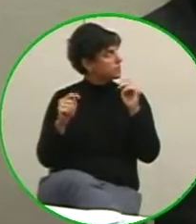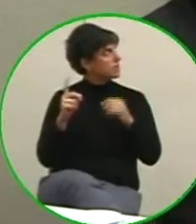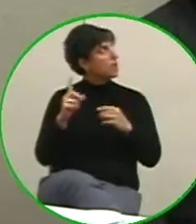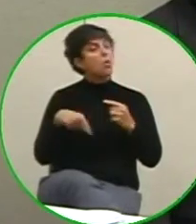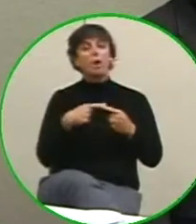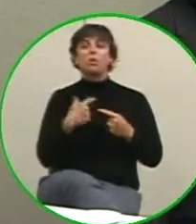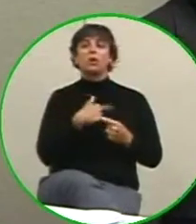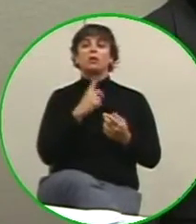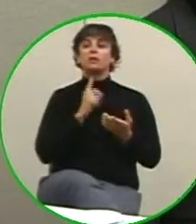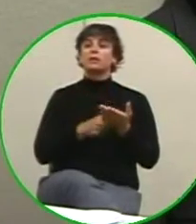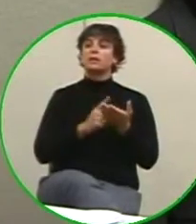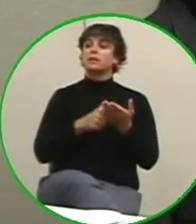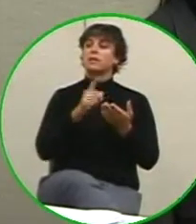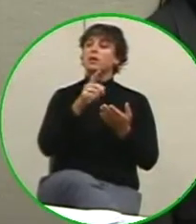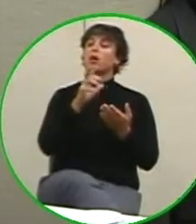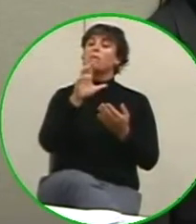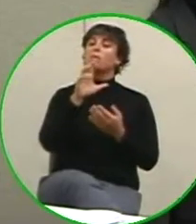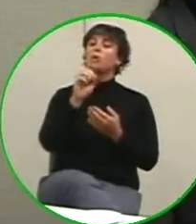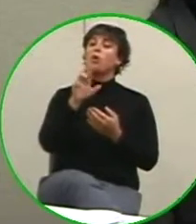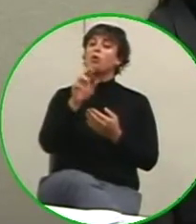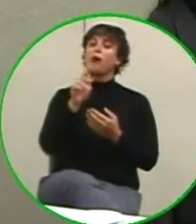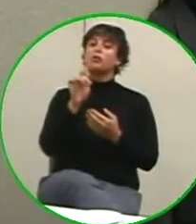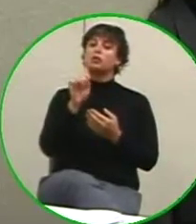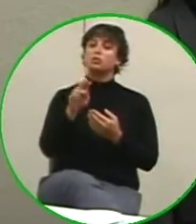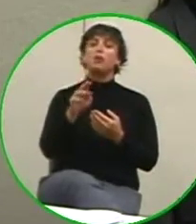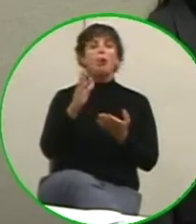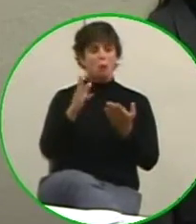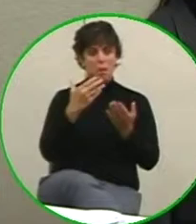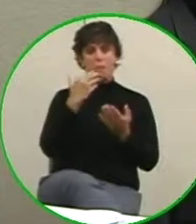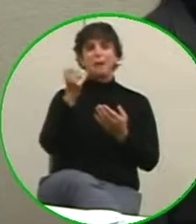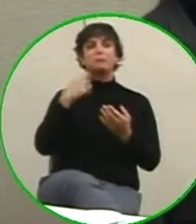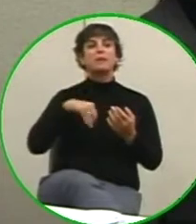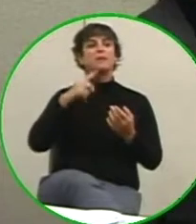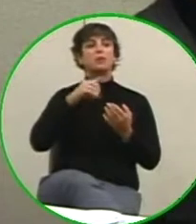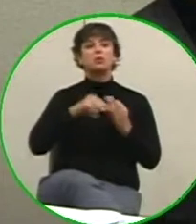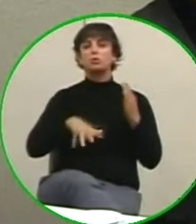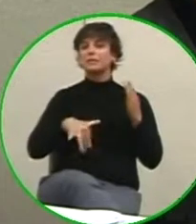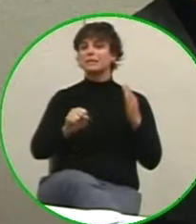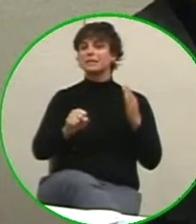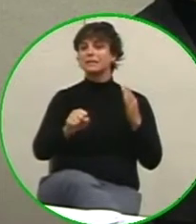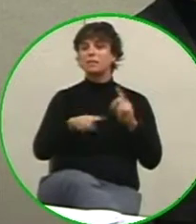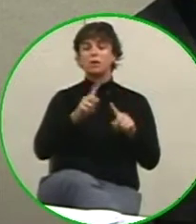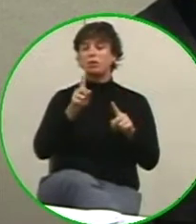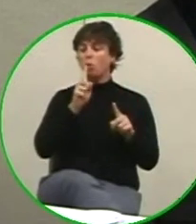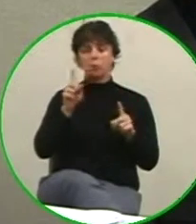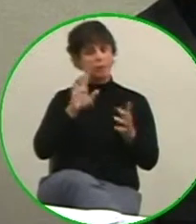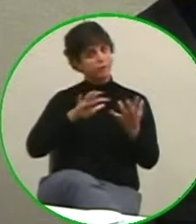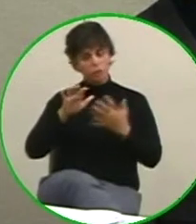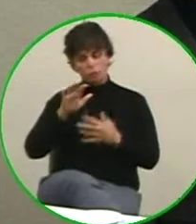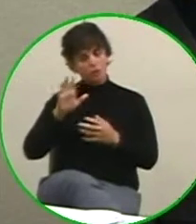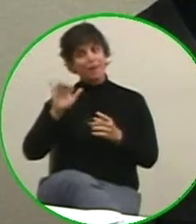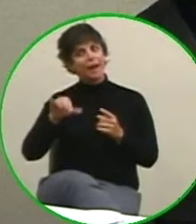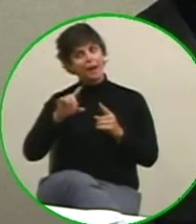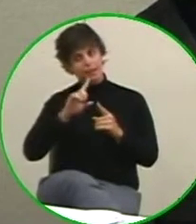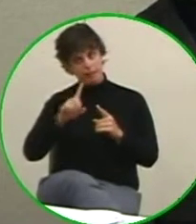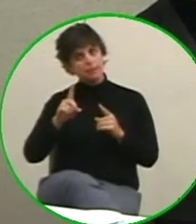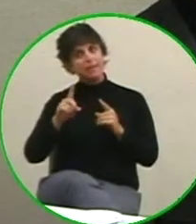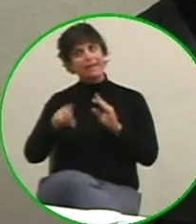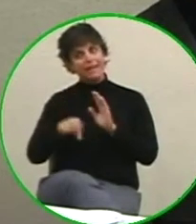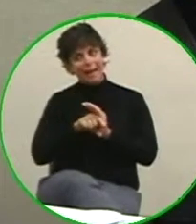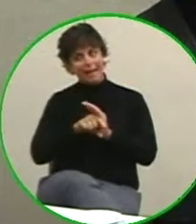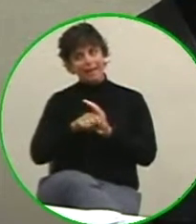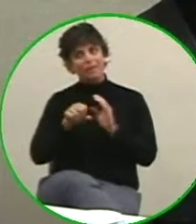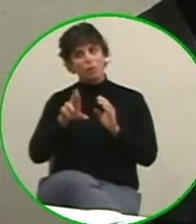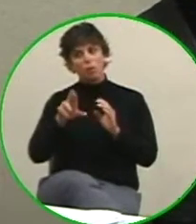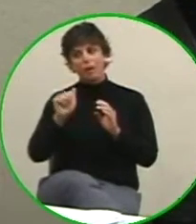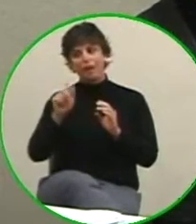correction, yes, correction may be in the best interest of the students, but don't be confused. It is a negative or an